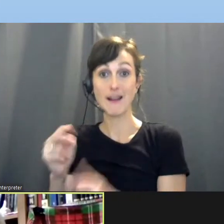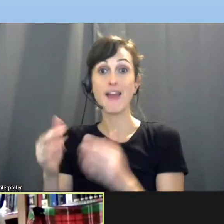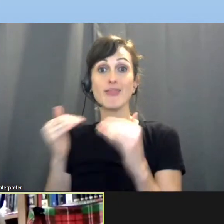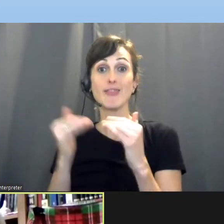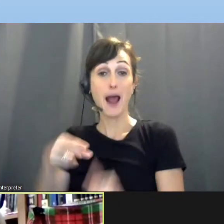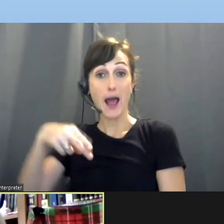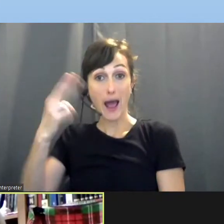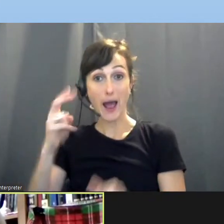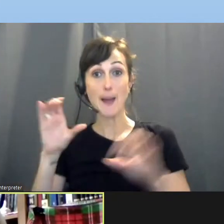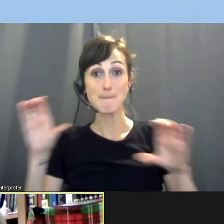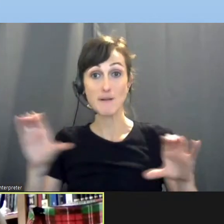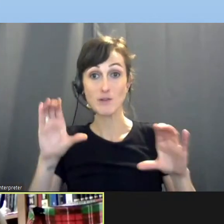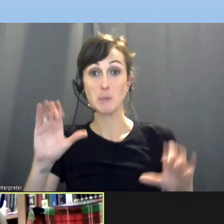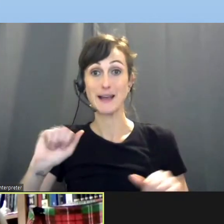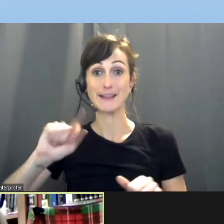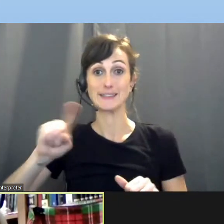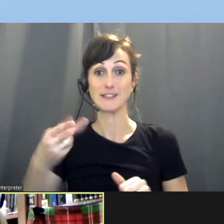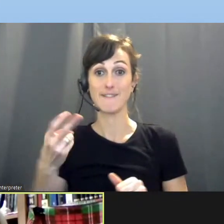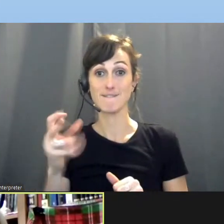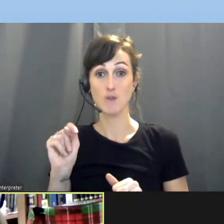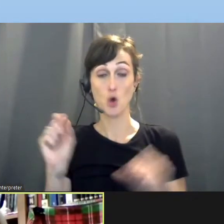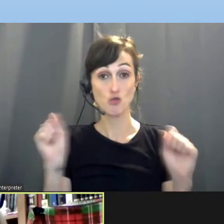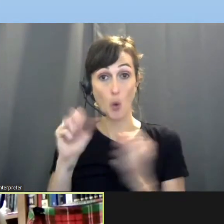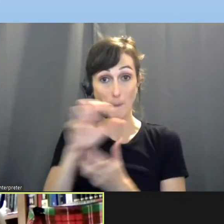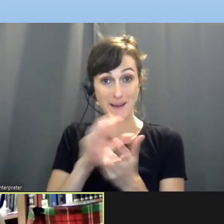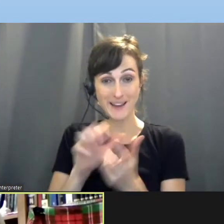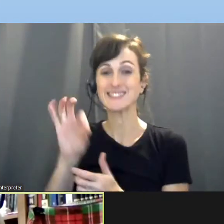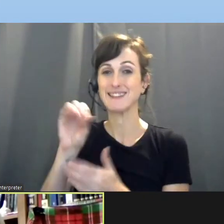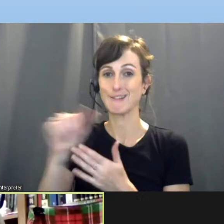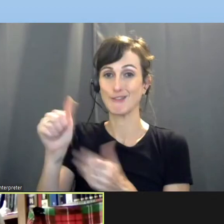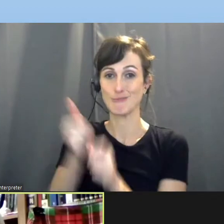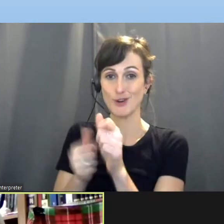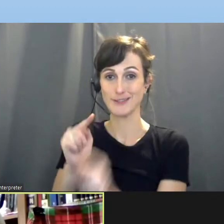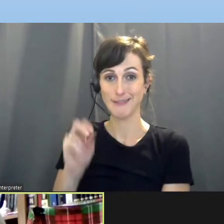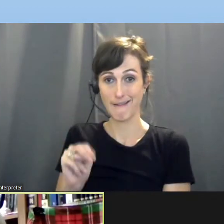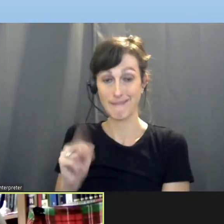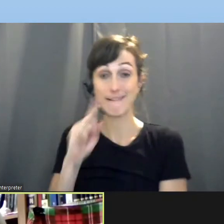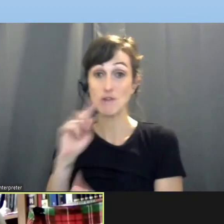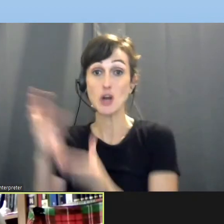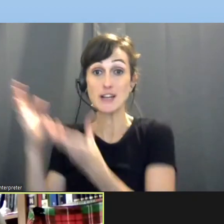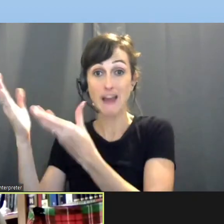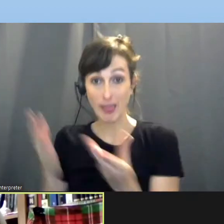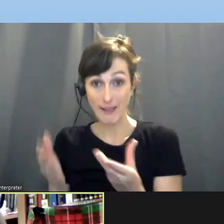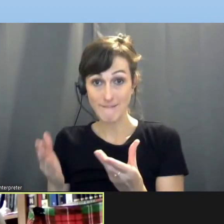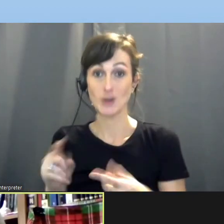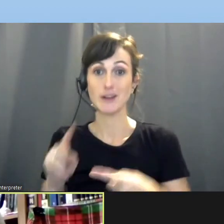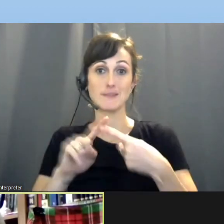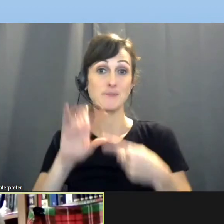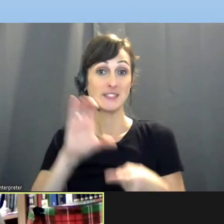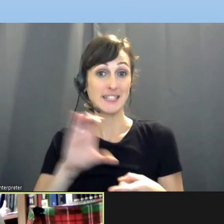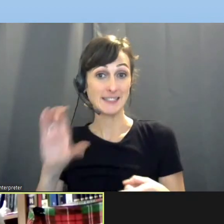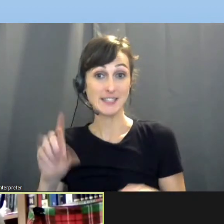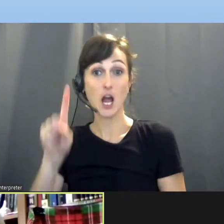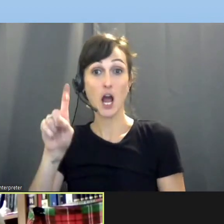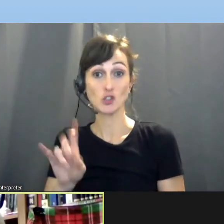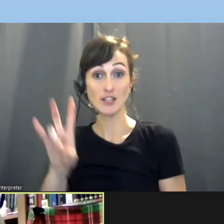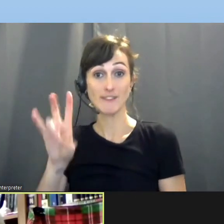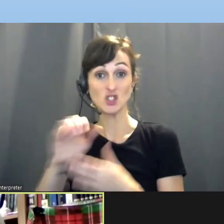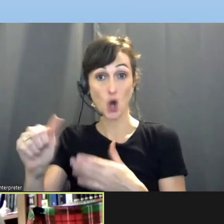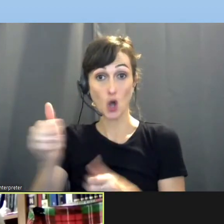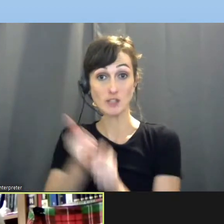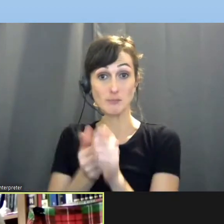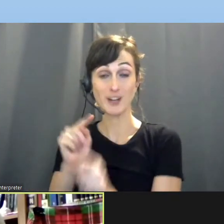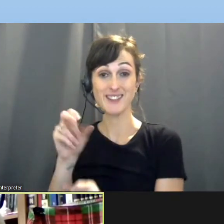$90. For delivering the product on CC, they bid $107 per ton. Type D, they